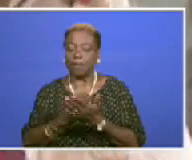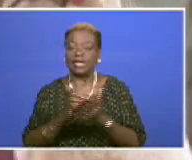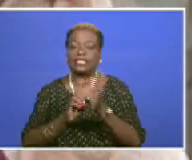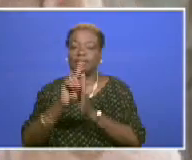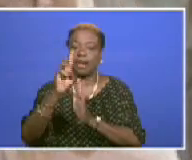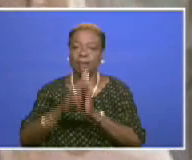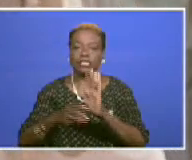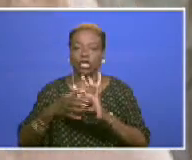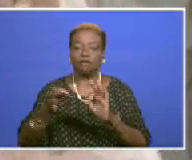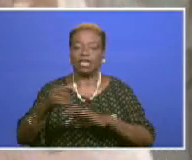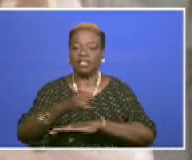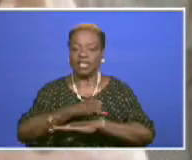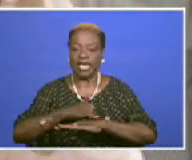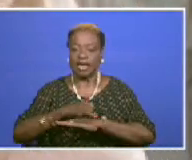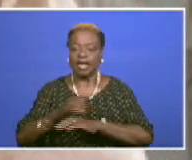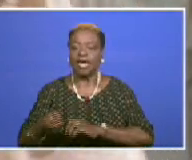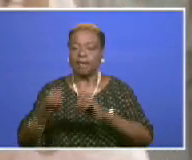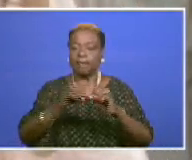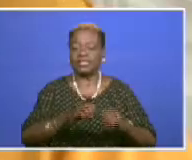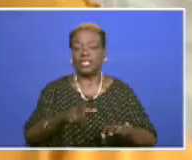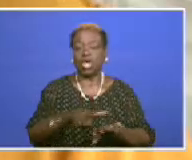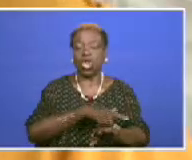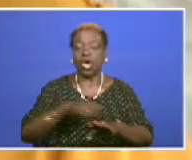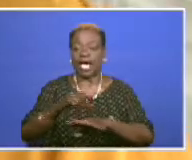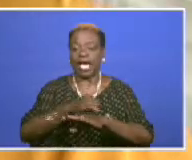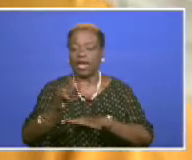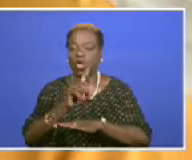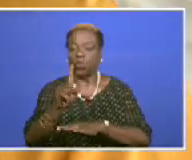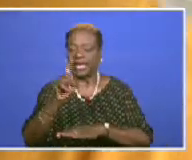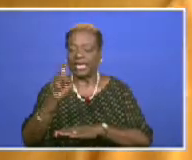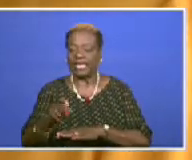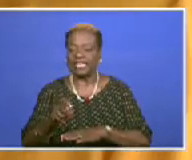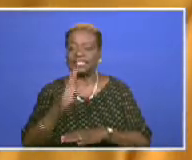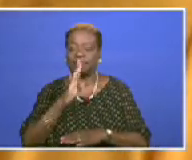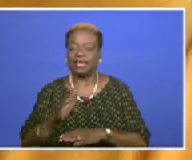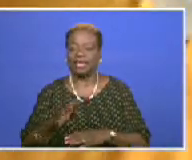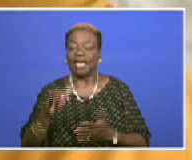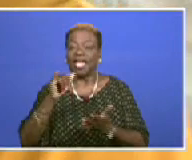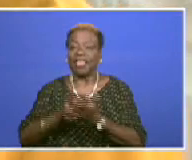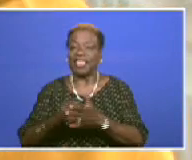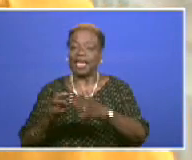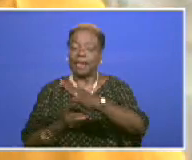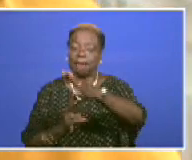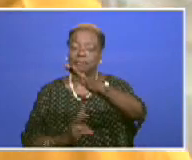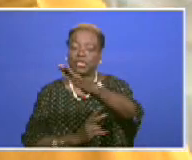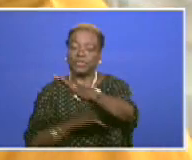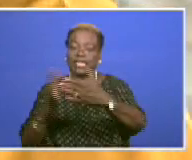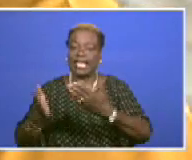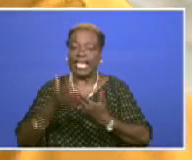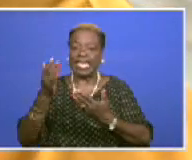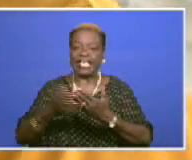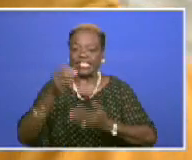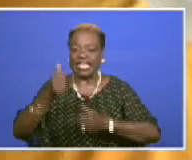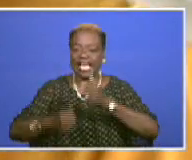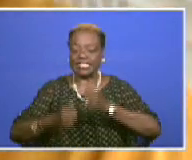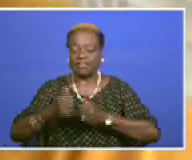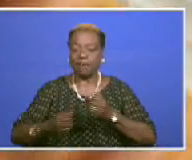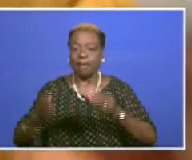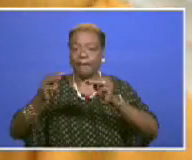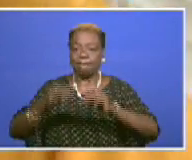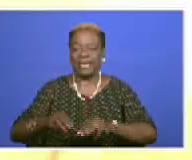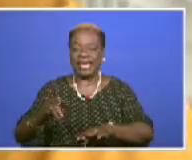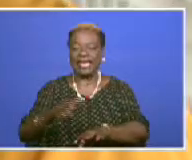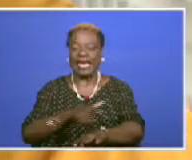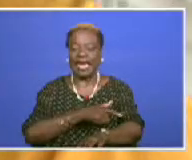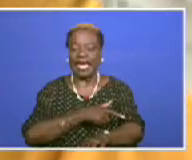development of the island and putting Long Island where it needs to be. That bridge was easy access from mainland Long Island to